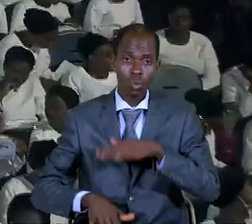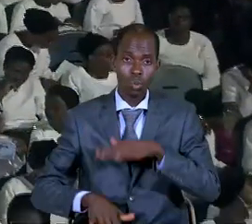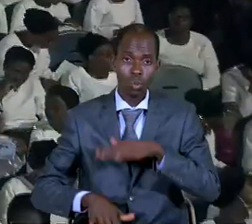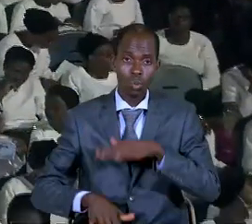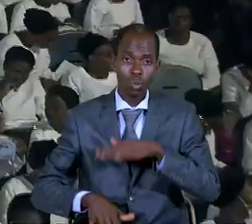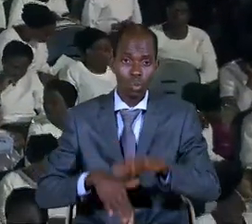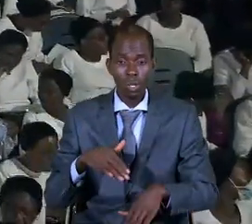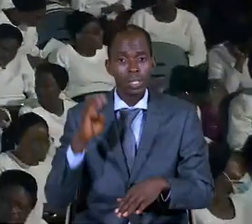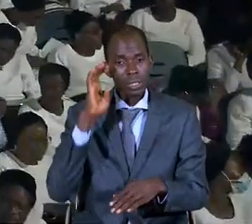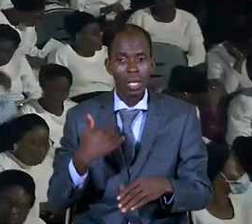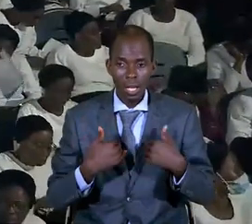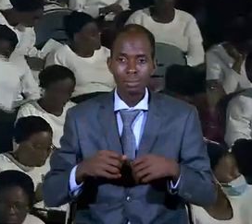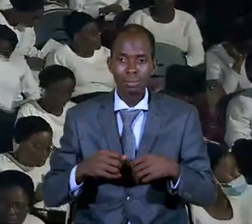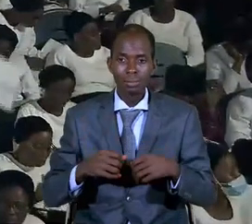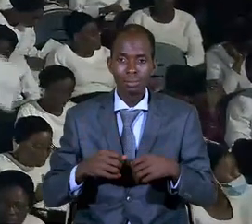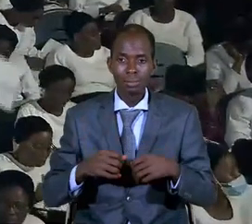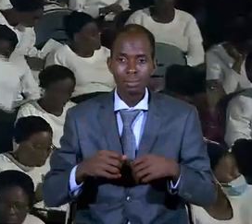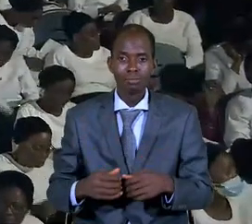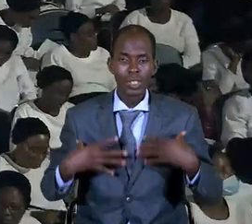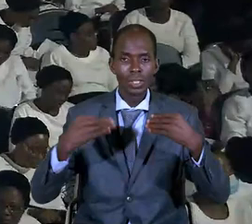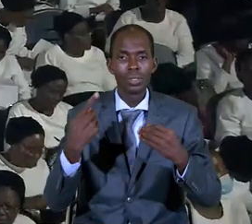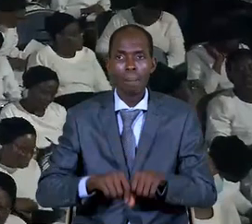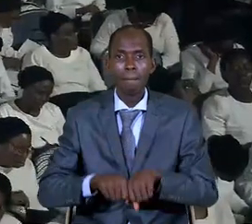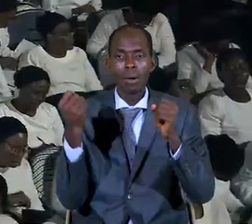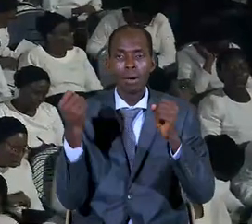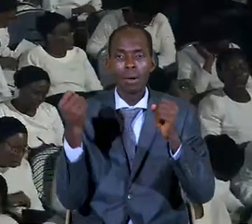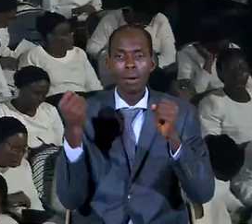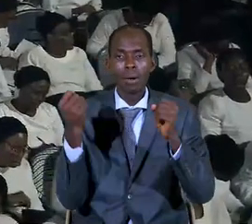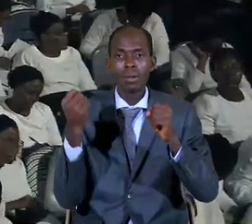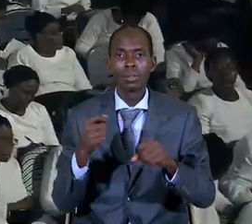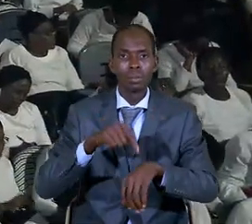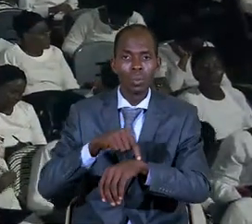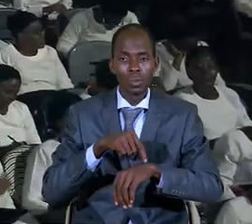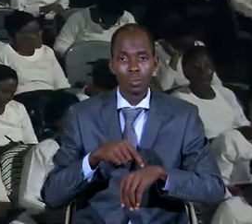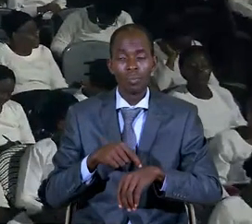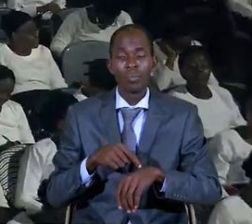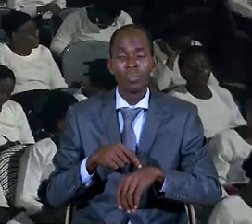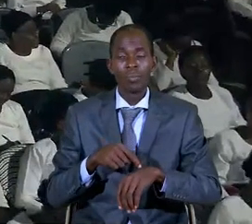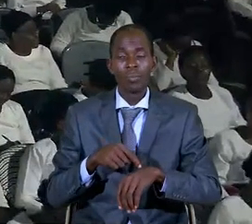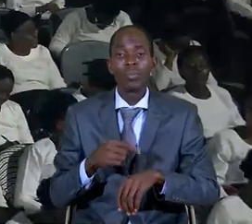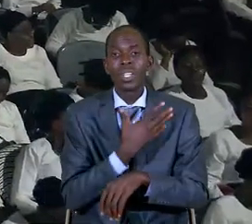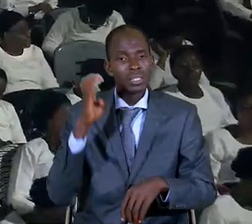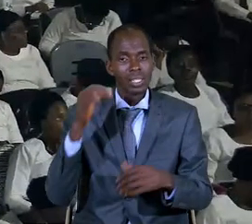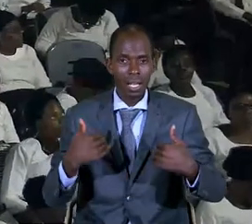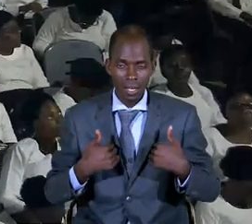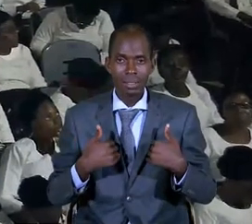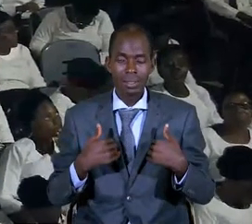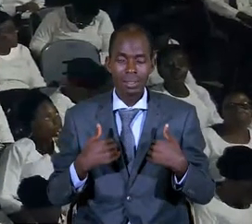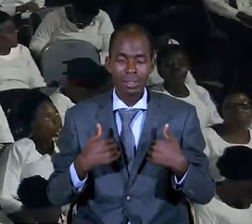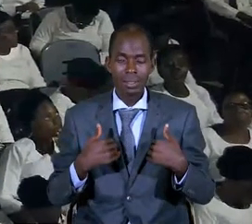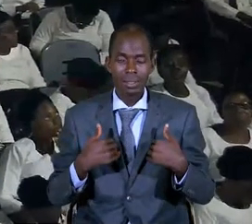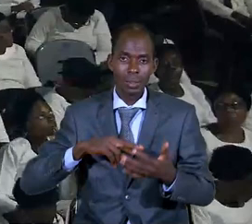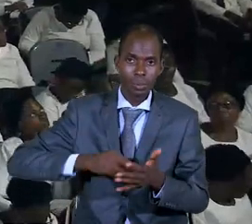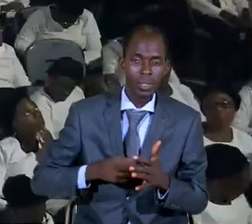mended broken bones. He has repaired enlarged hearts. He has